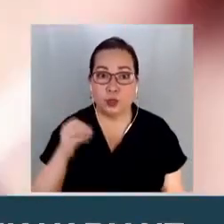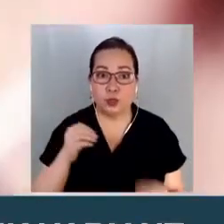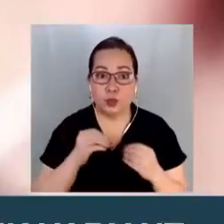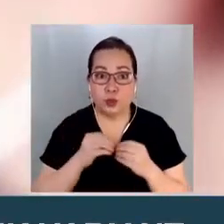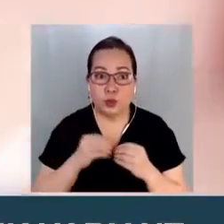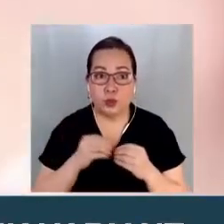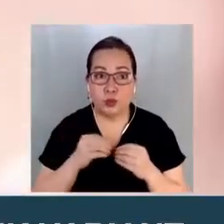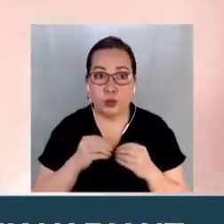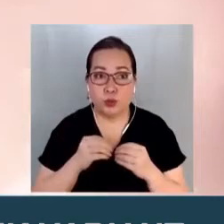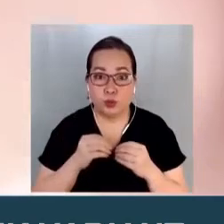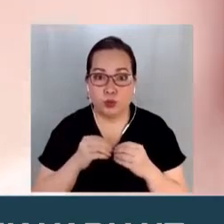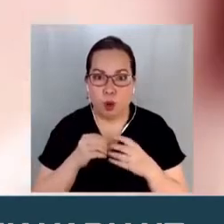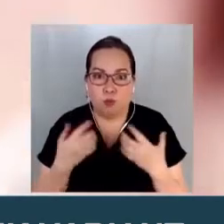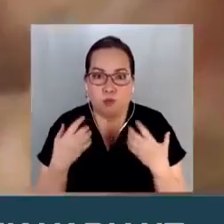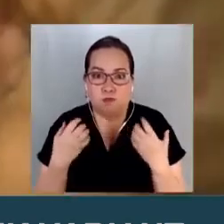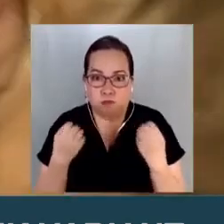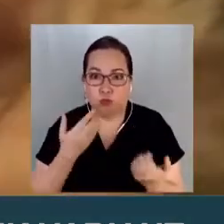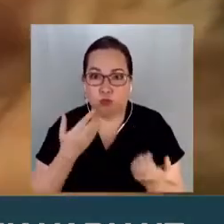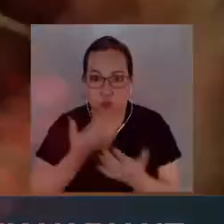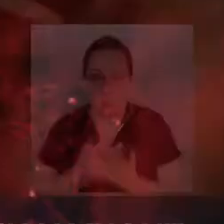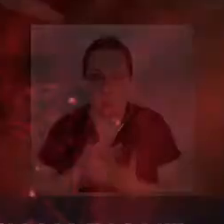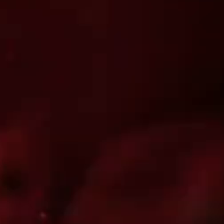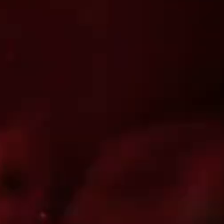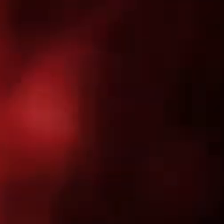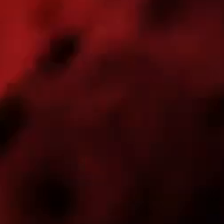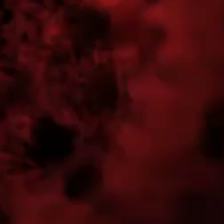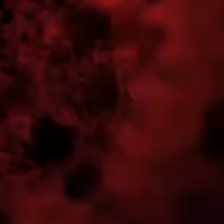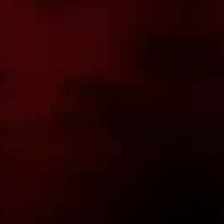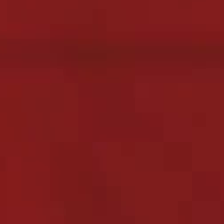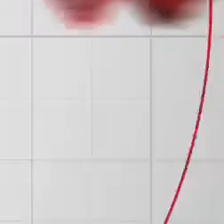infectious UK variant.